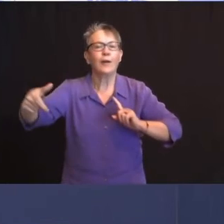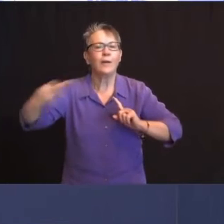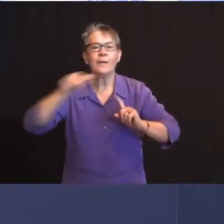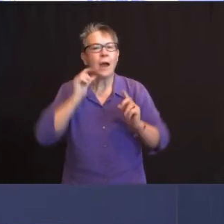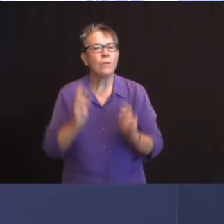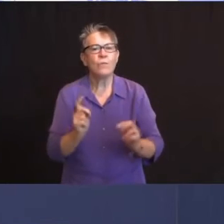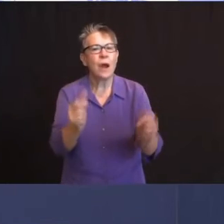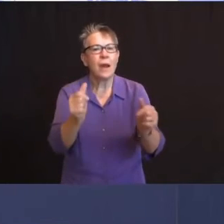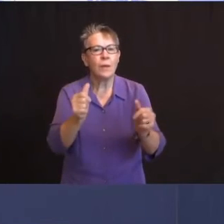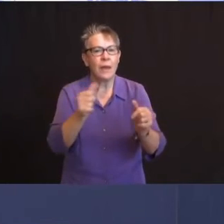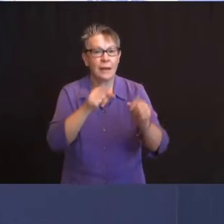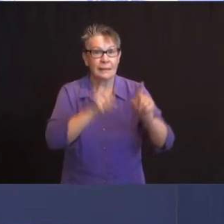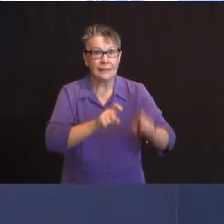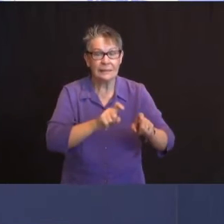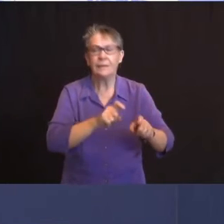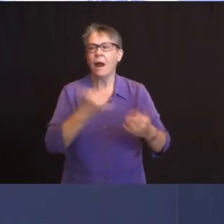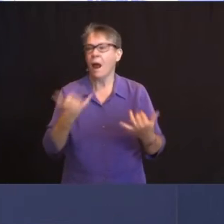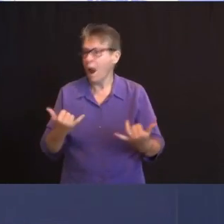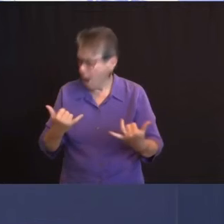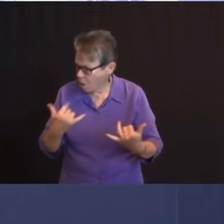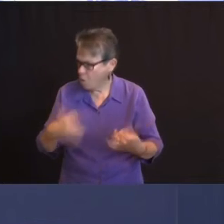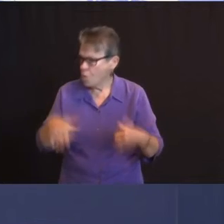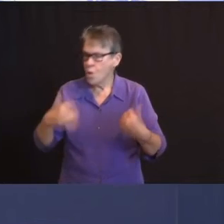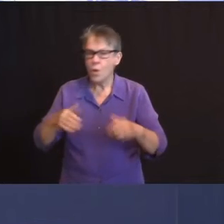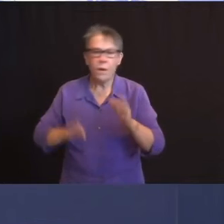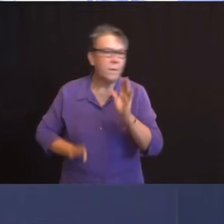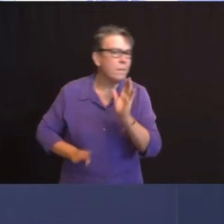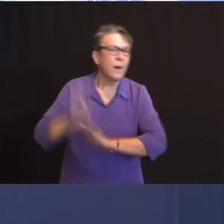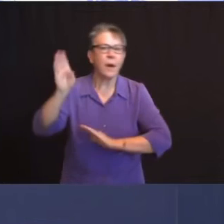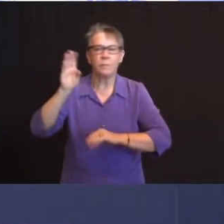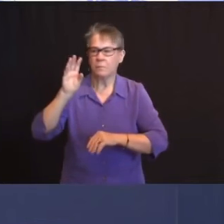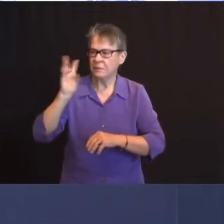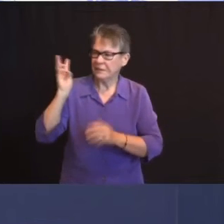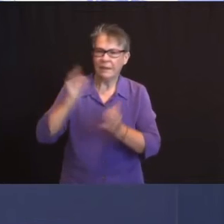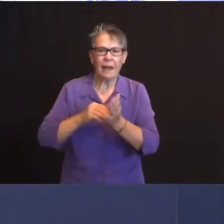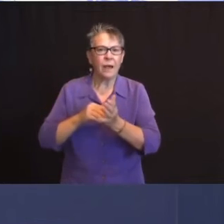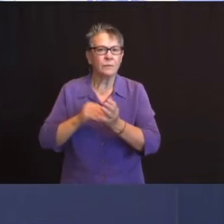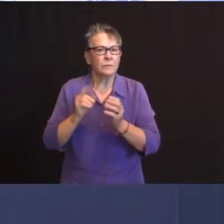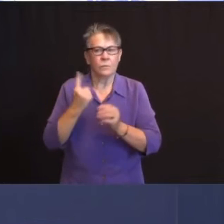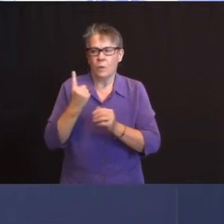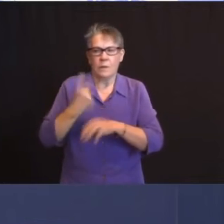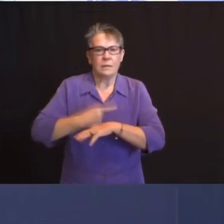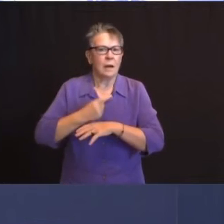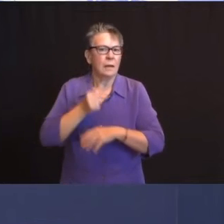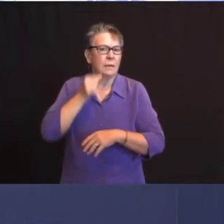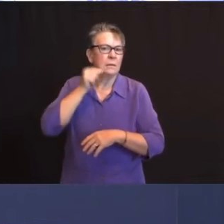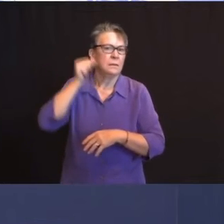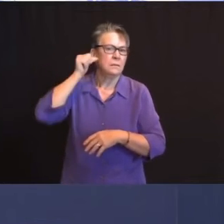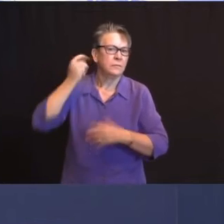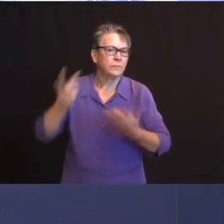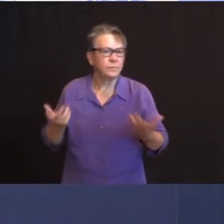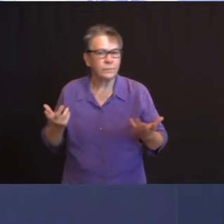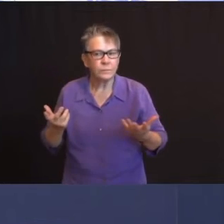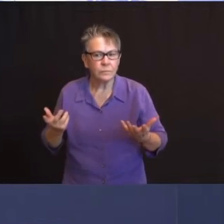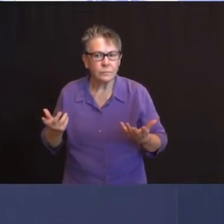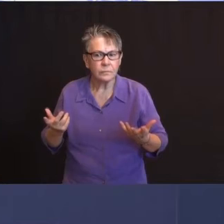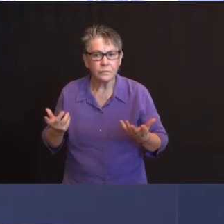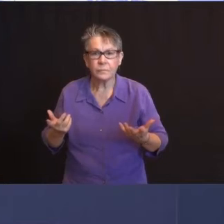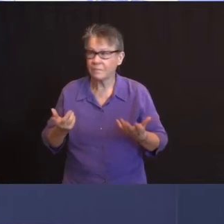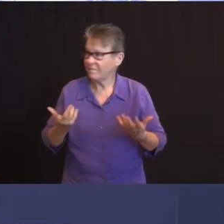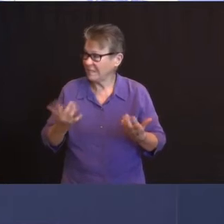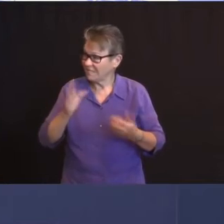more important for New Jerseyans to remain vigilant. The department continues to urge caution during the upcoming December